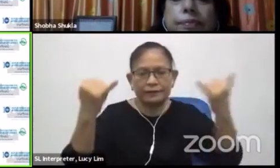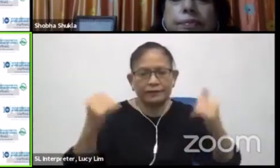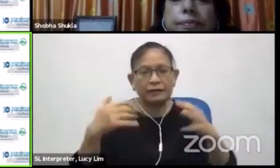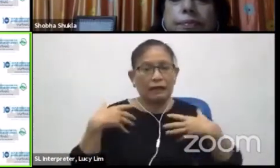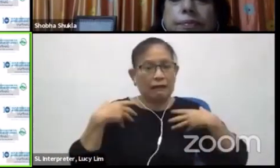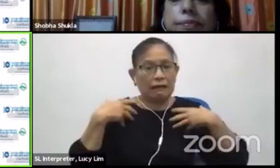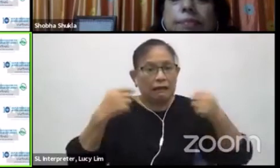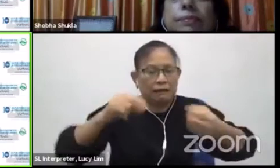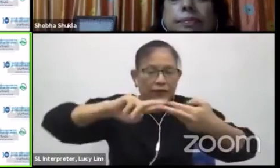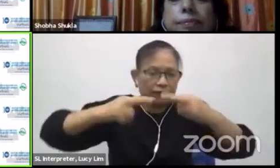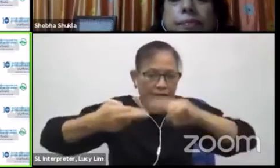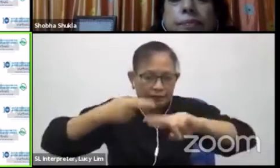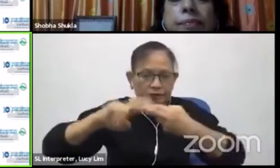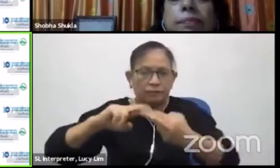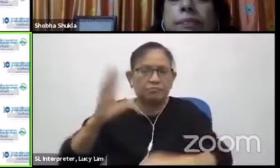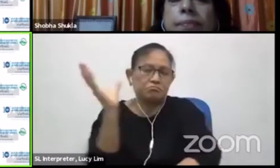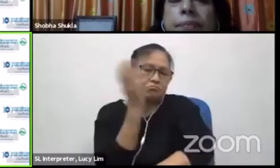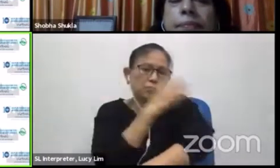power equality,